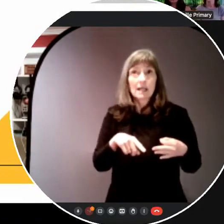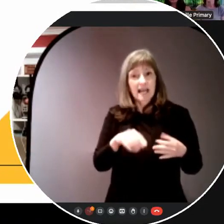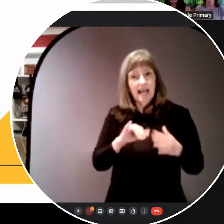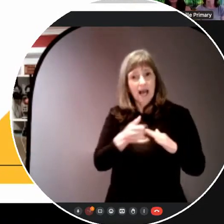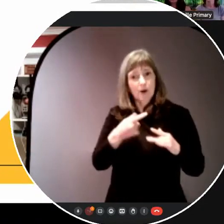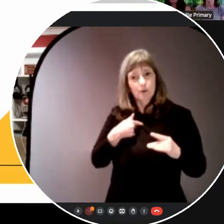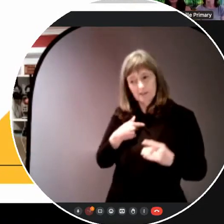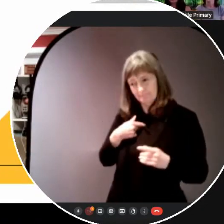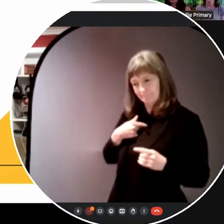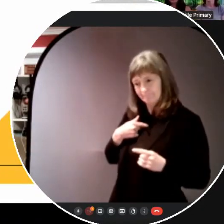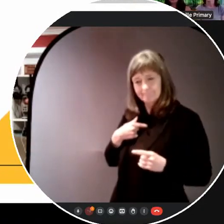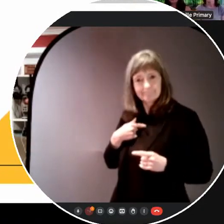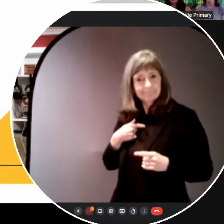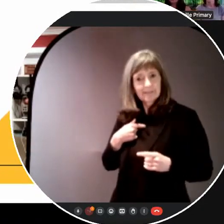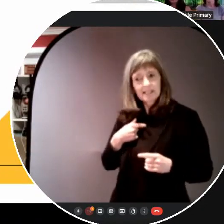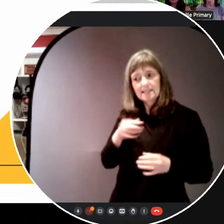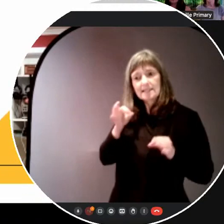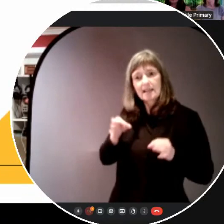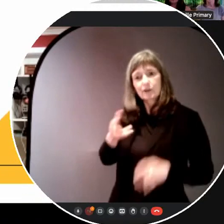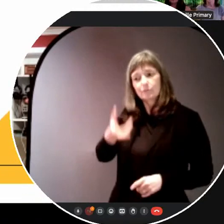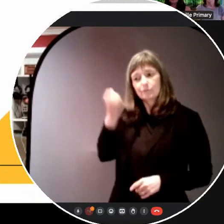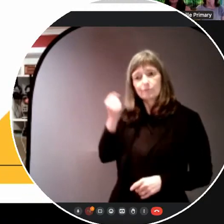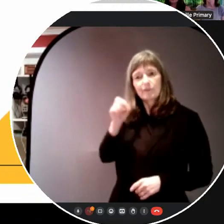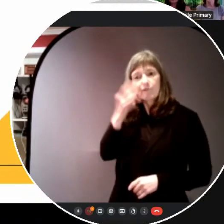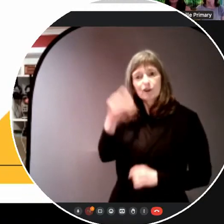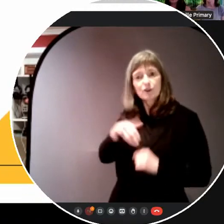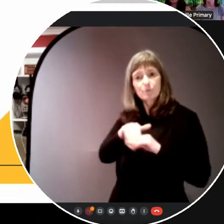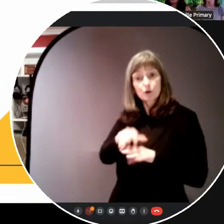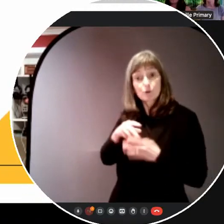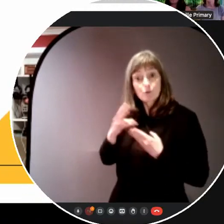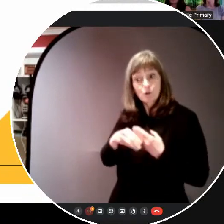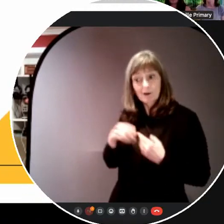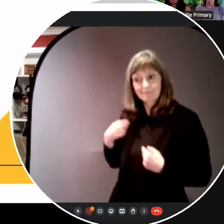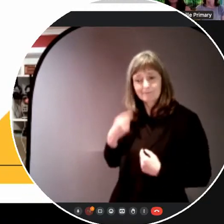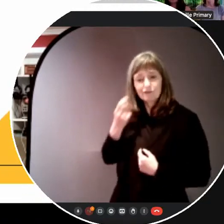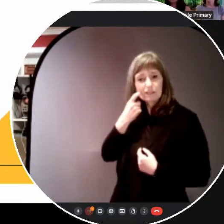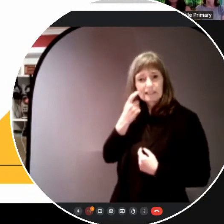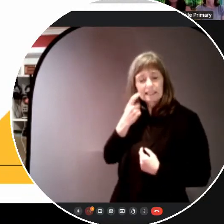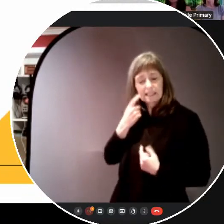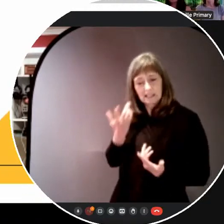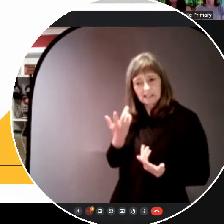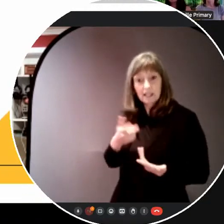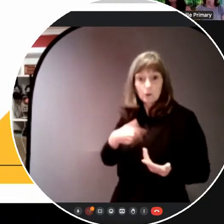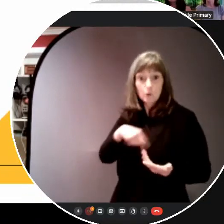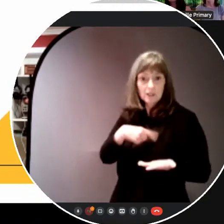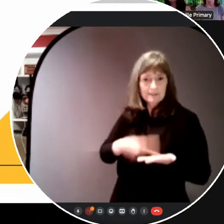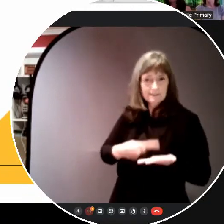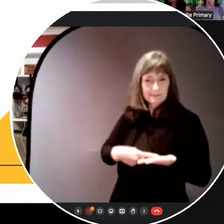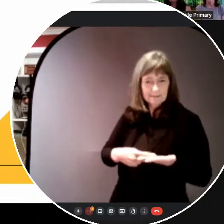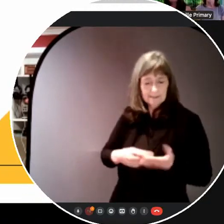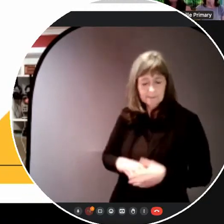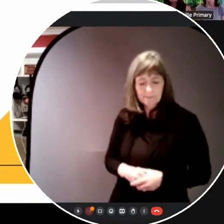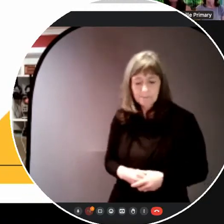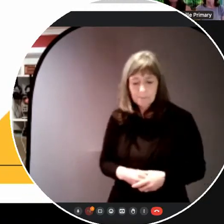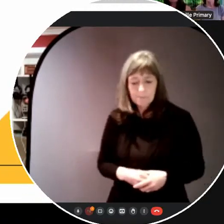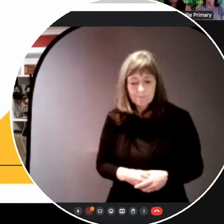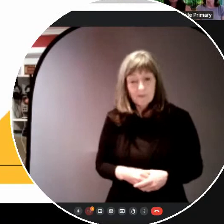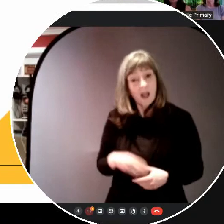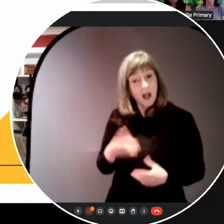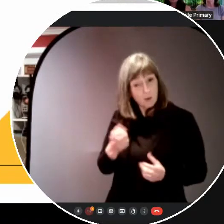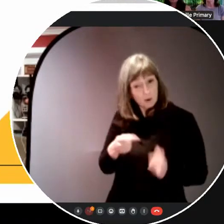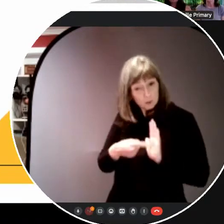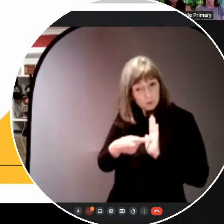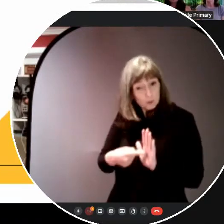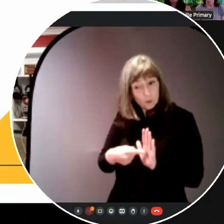the French immersion program the last couple of years. And, you know, what I'd like to highlight here is